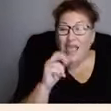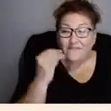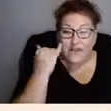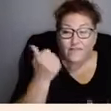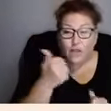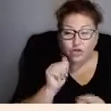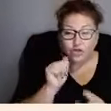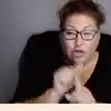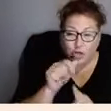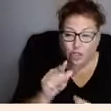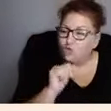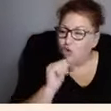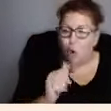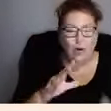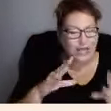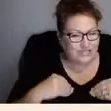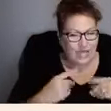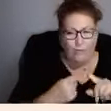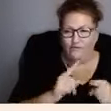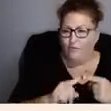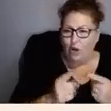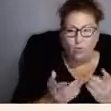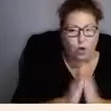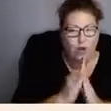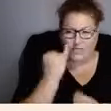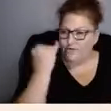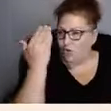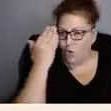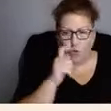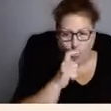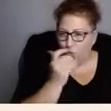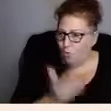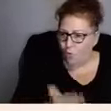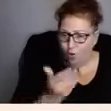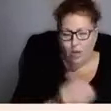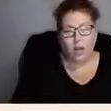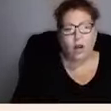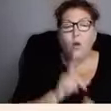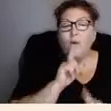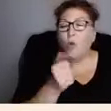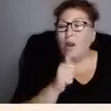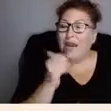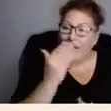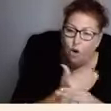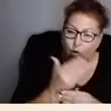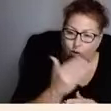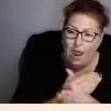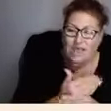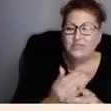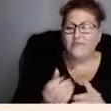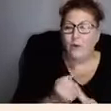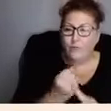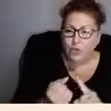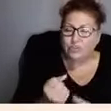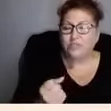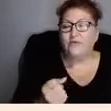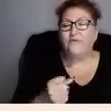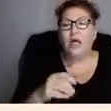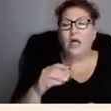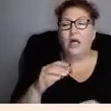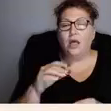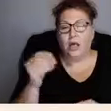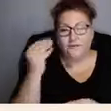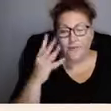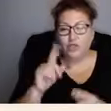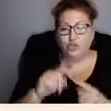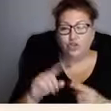accept friend requests if you don't know them. Report any harassing or abusive content to the social media provider, a trusted